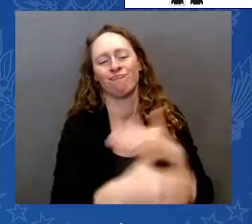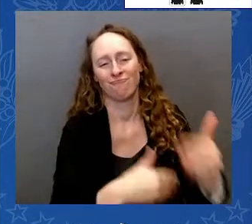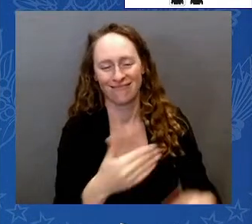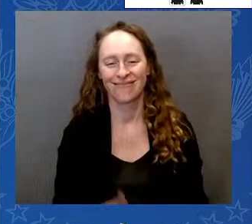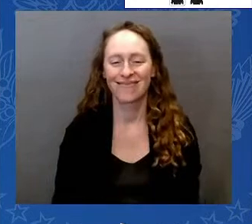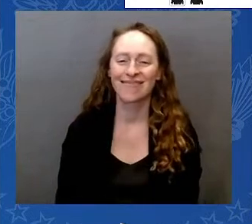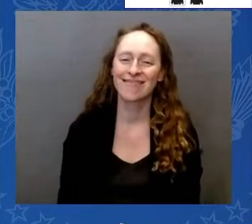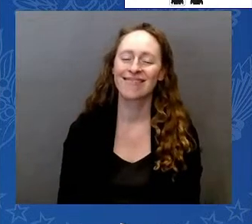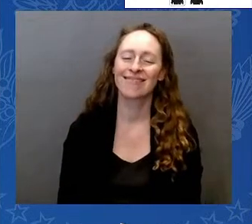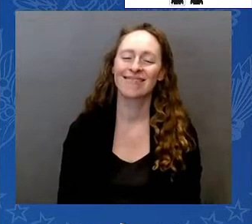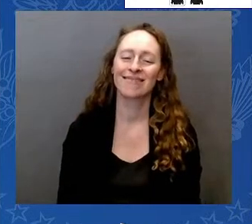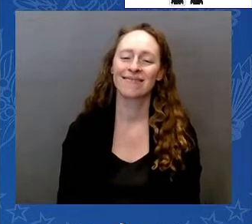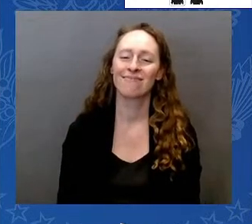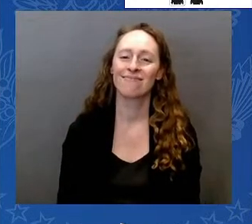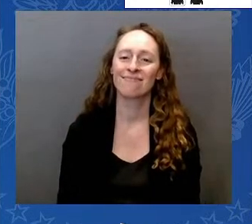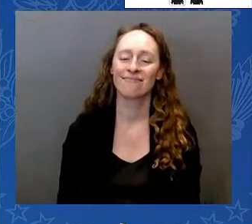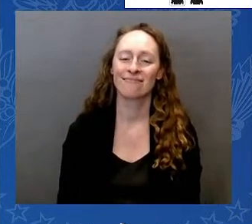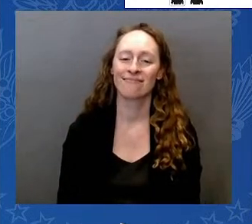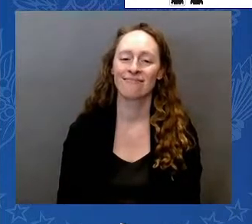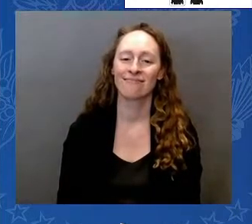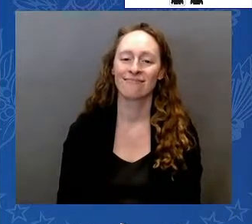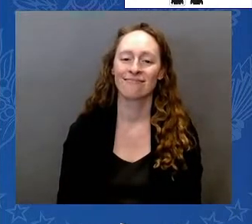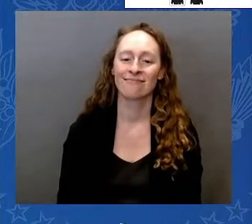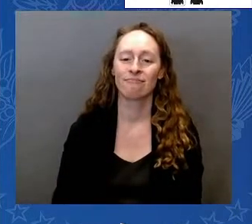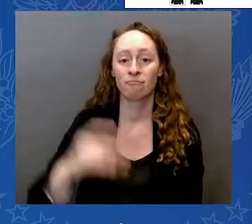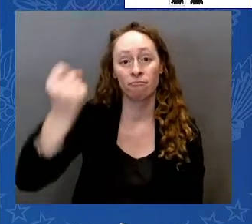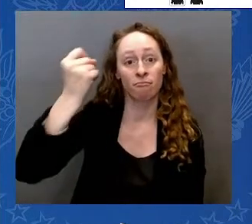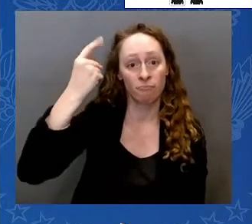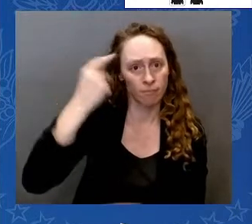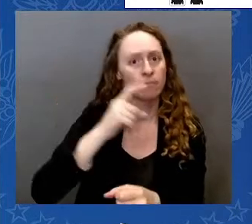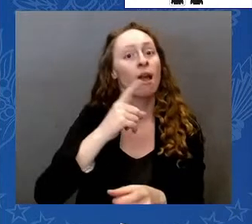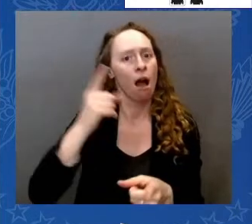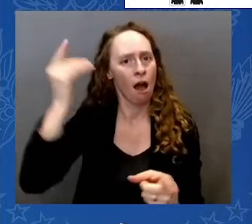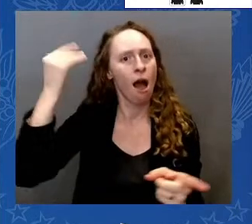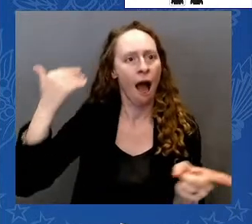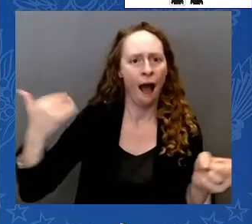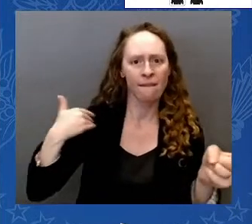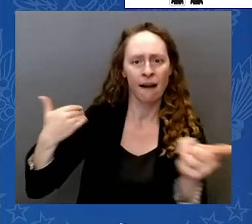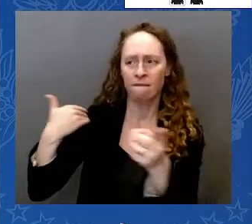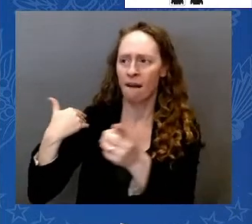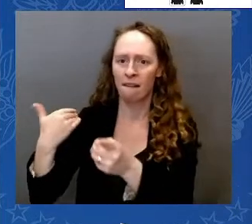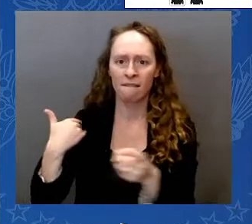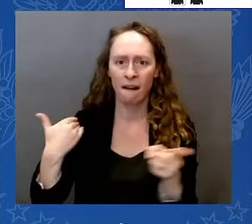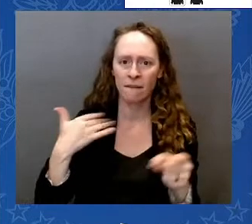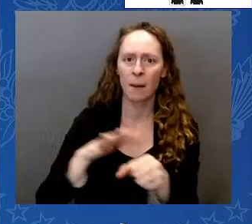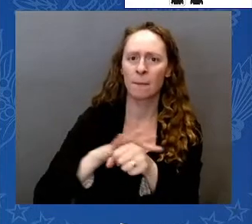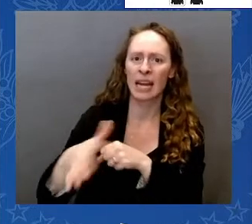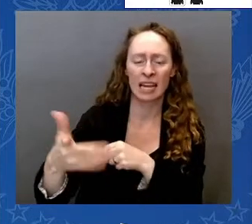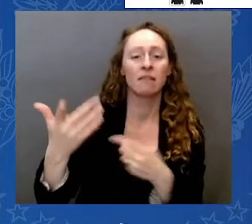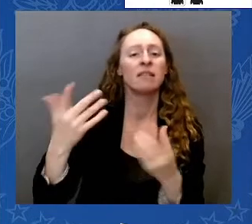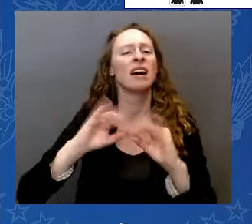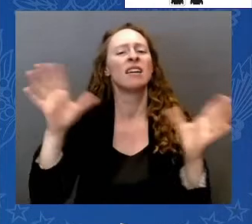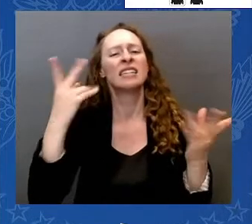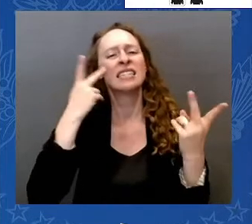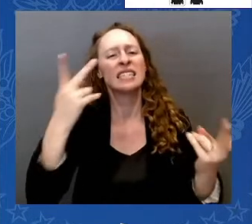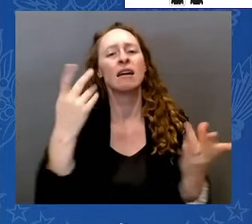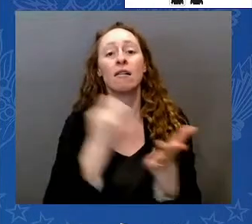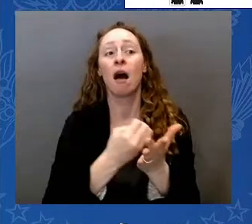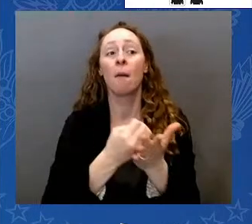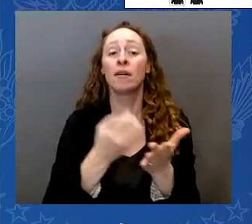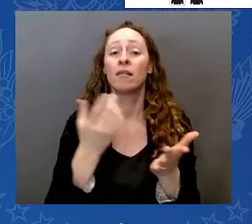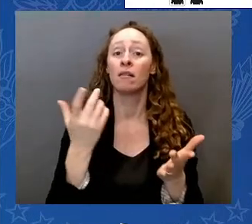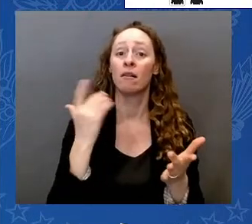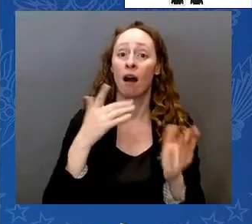we're in. For some time, I've been saying that what we need to do in this transition, we have to move from